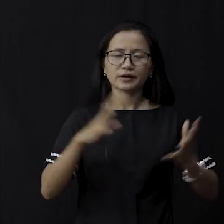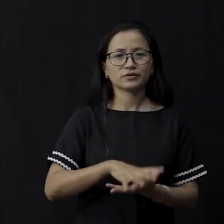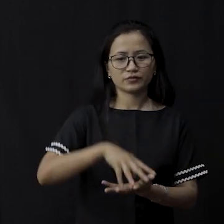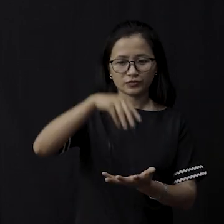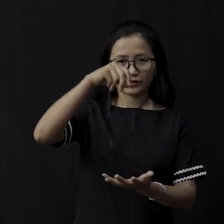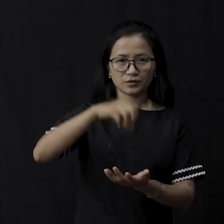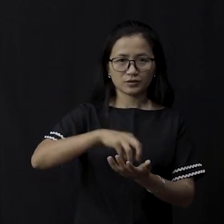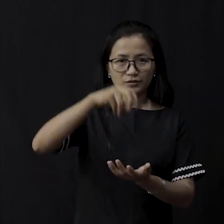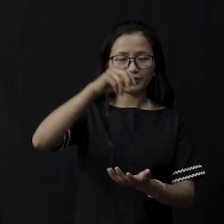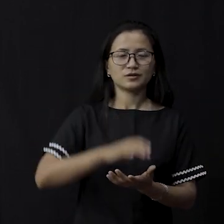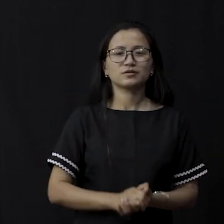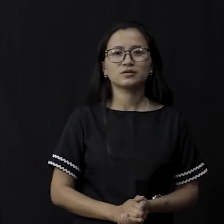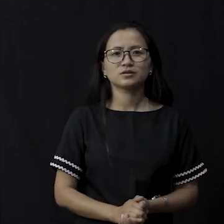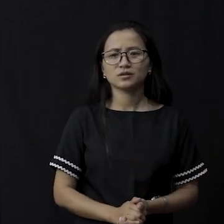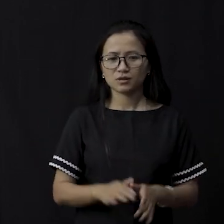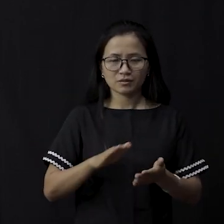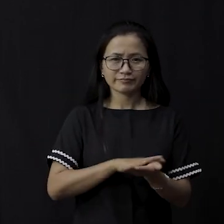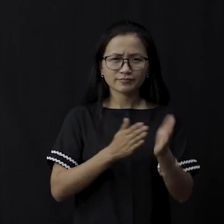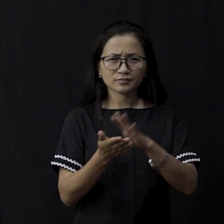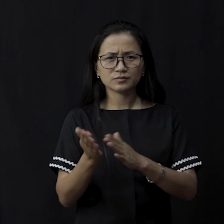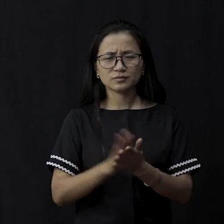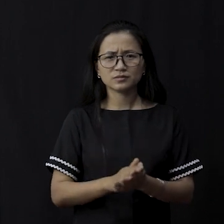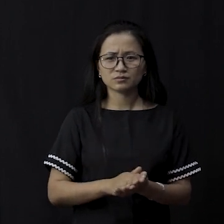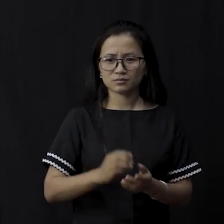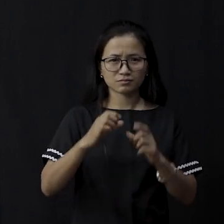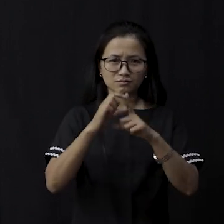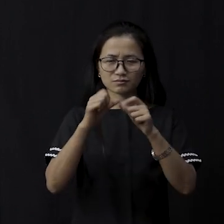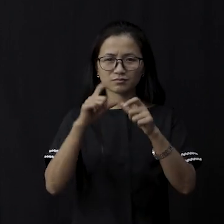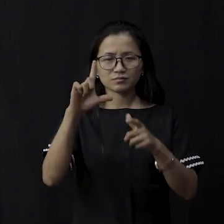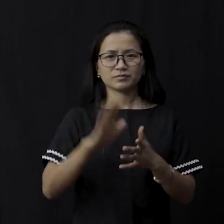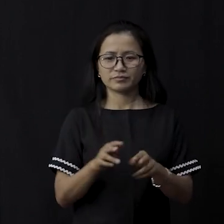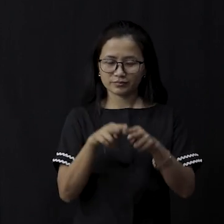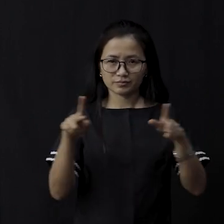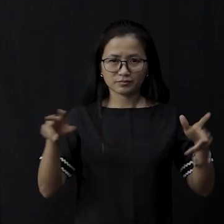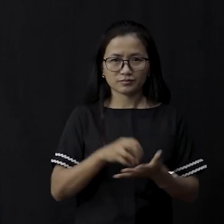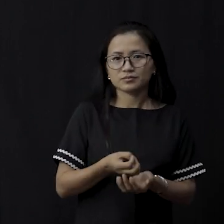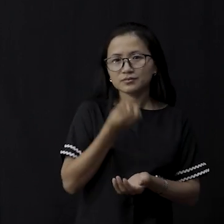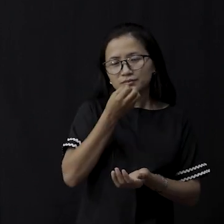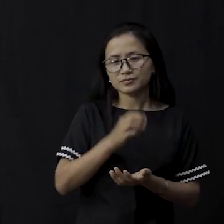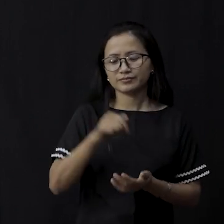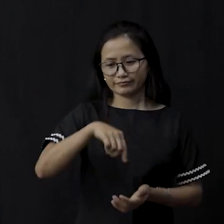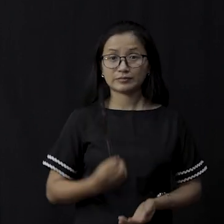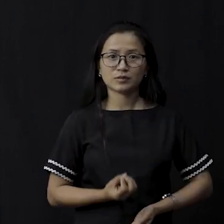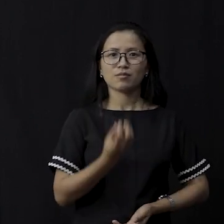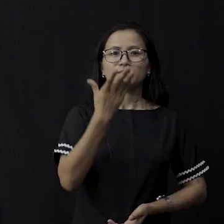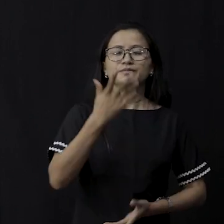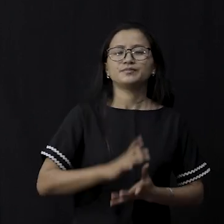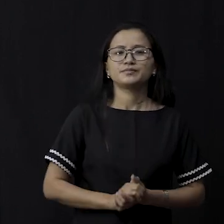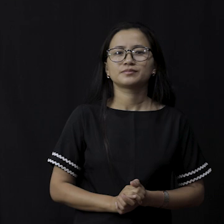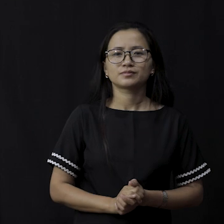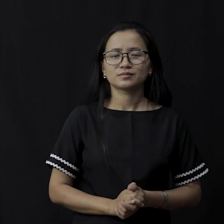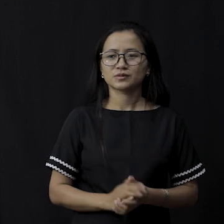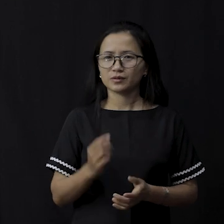of rice or roti, dal, lots of other different foods you have taken this morning, right? So let